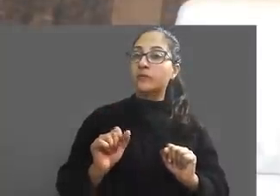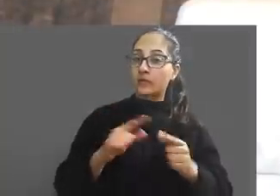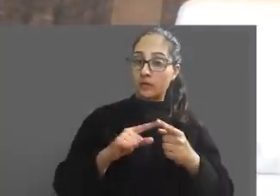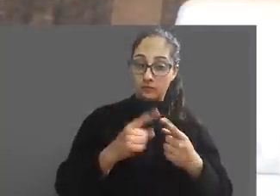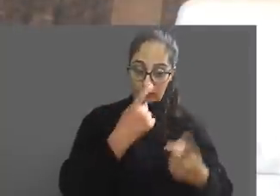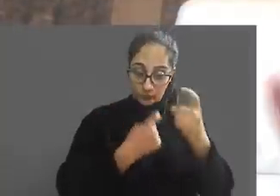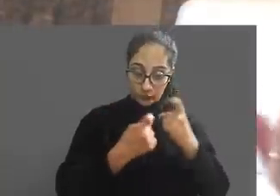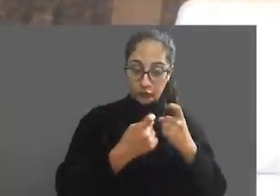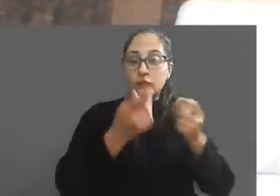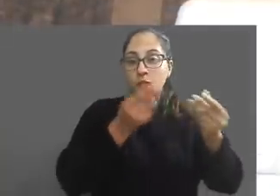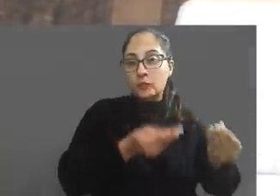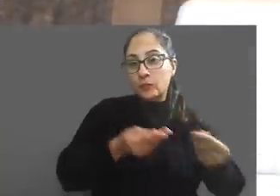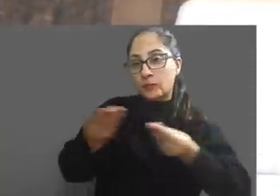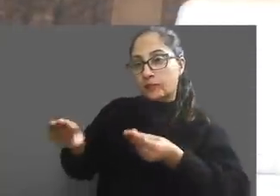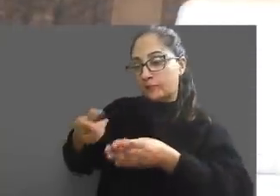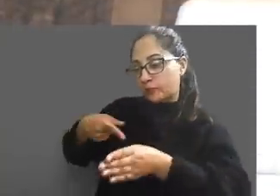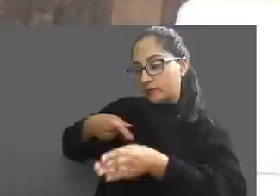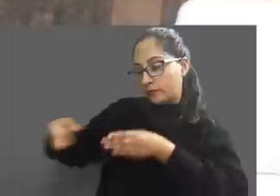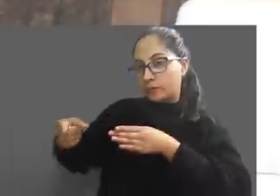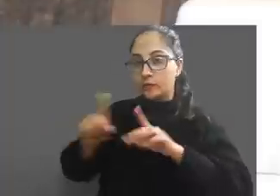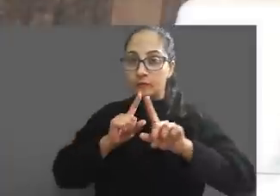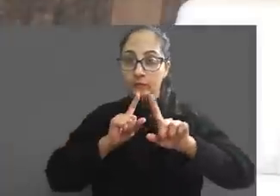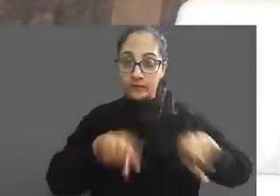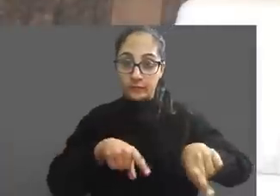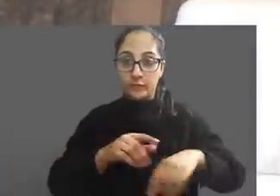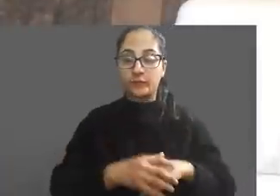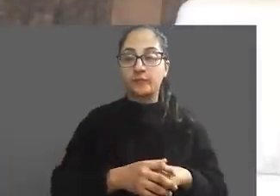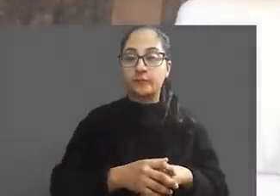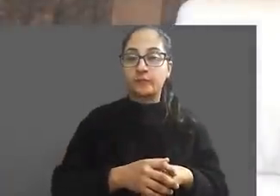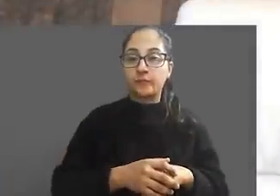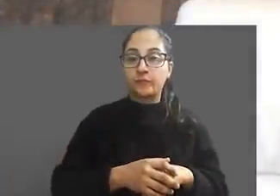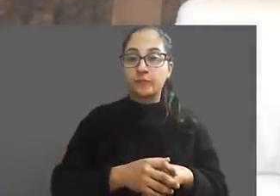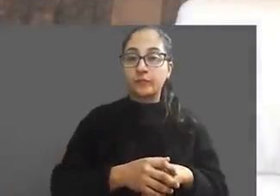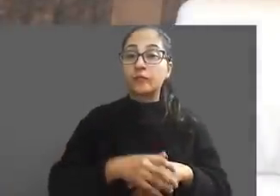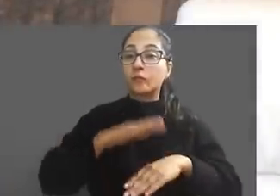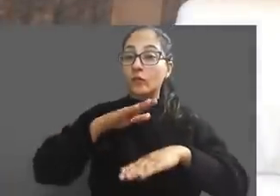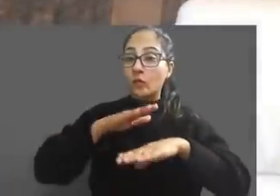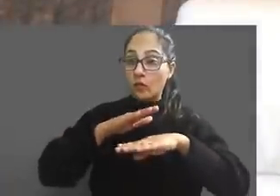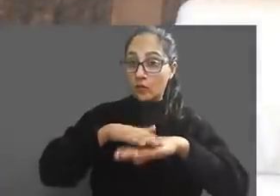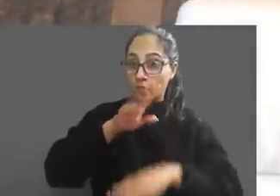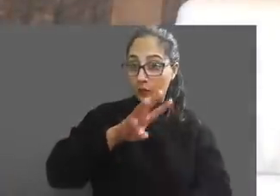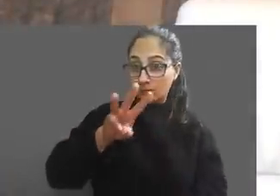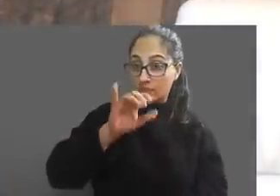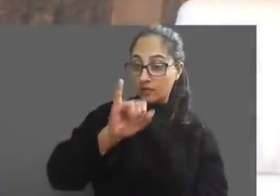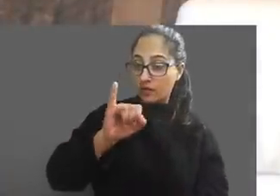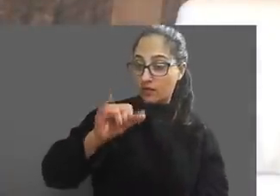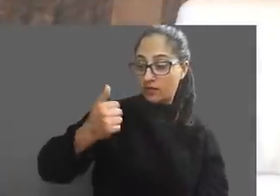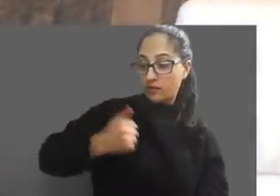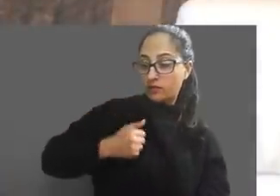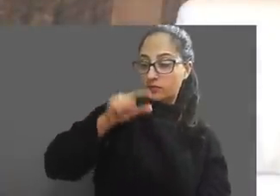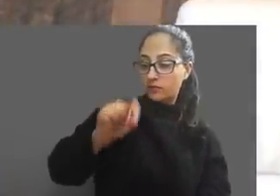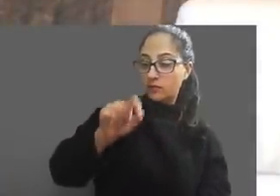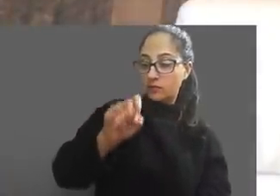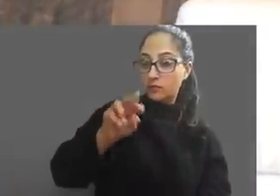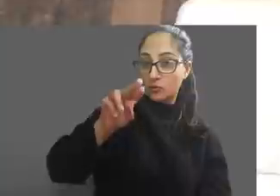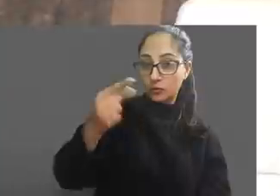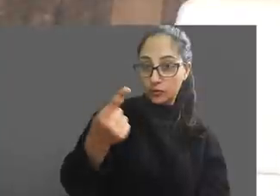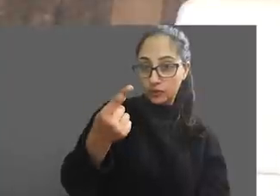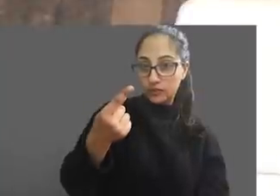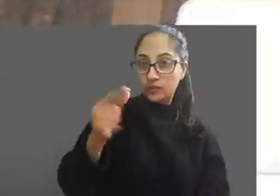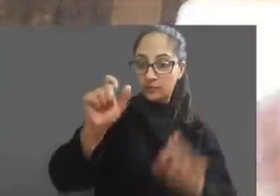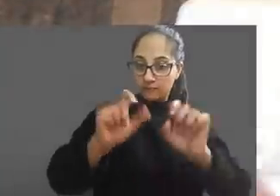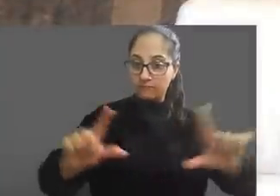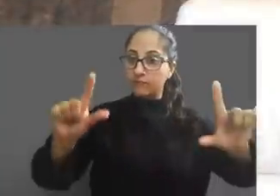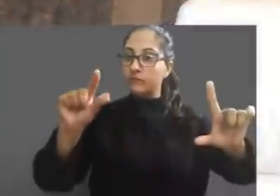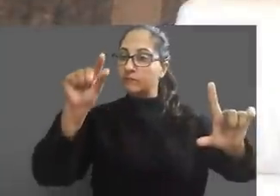direct your questions to our healthcare experts. You also can check out the COVID Corner page on iicanada.org,